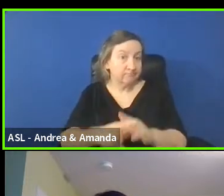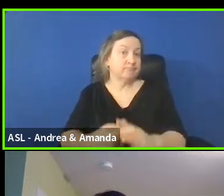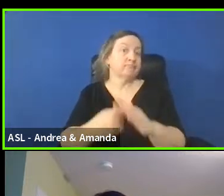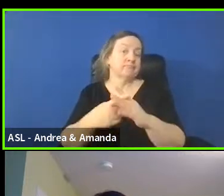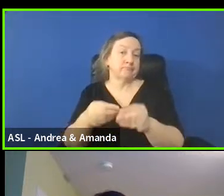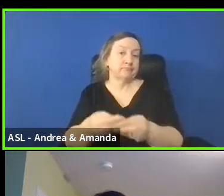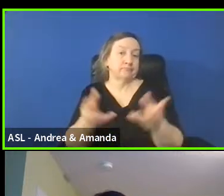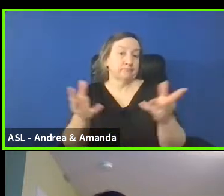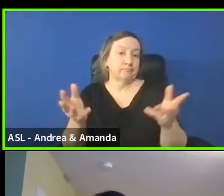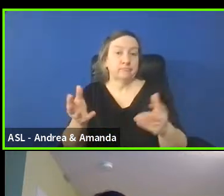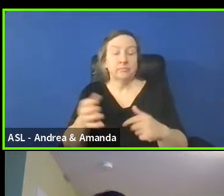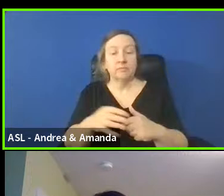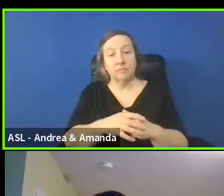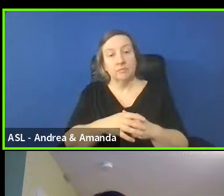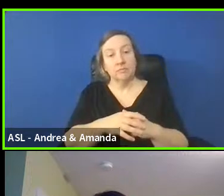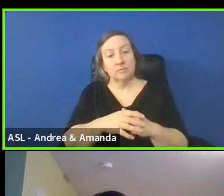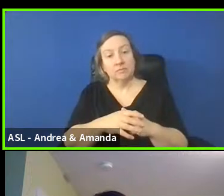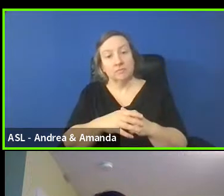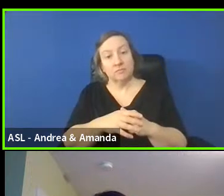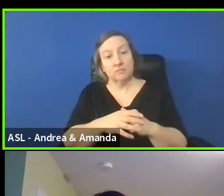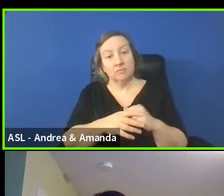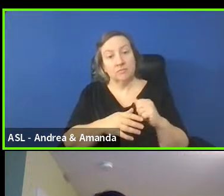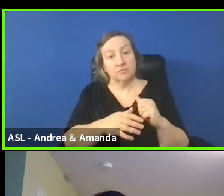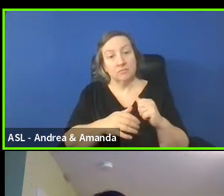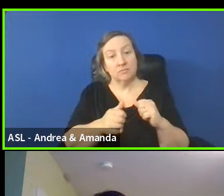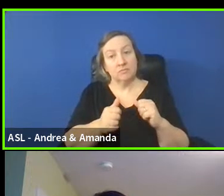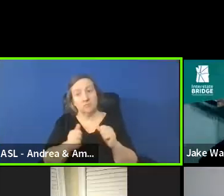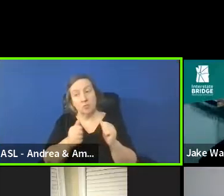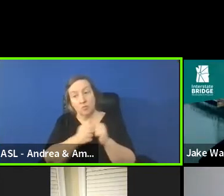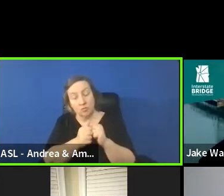to you with some of the